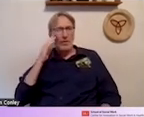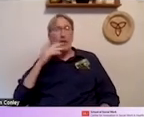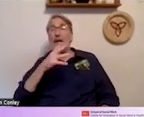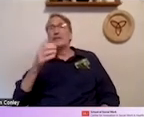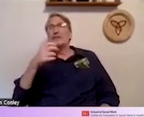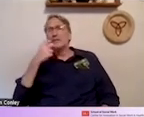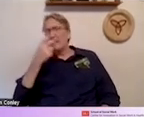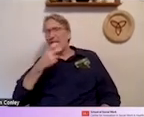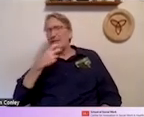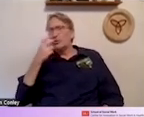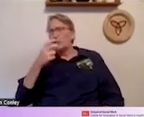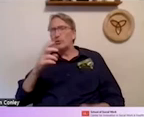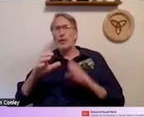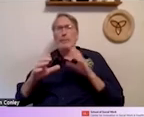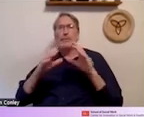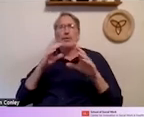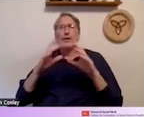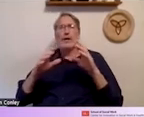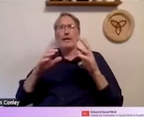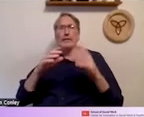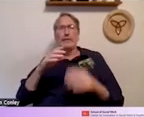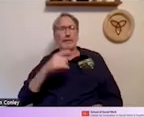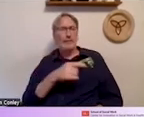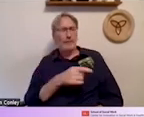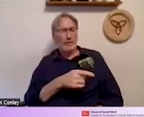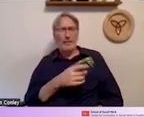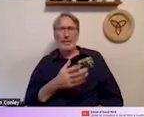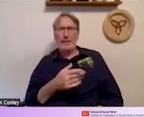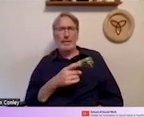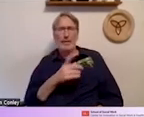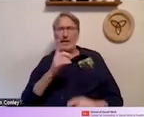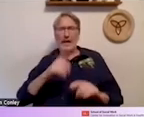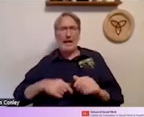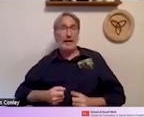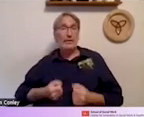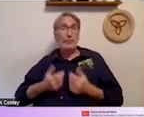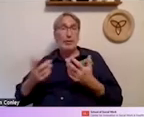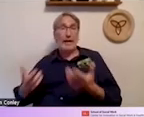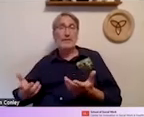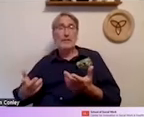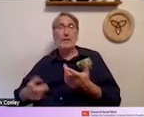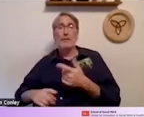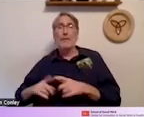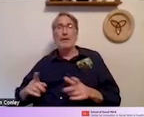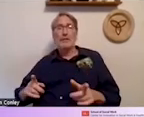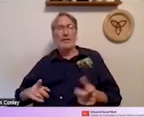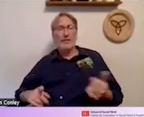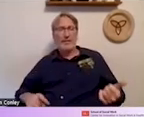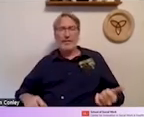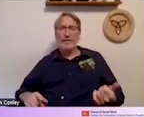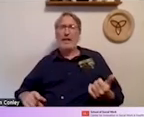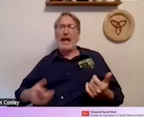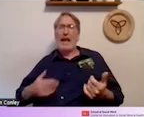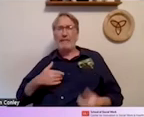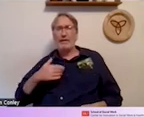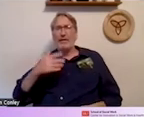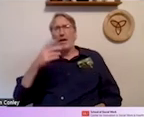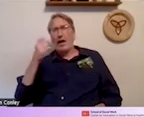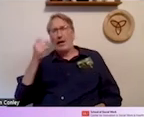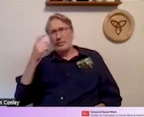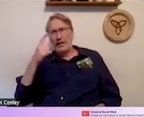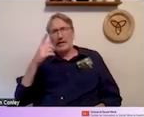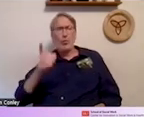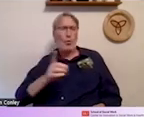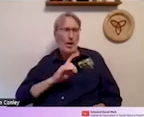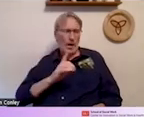and communication, so that a youth or child might not be able to tell us what they're feeling, but having some understanding of where they